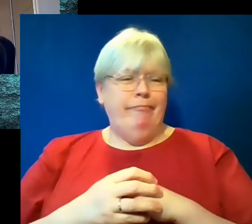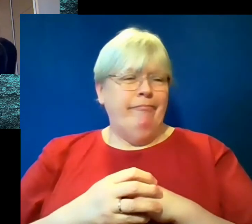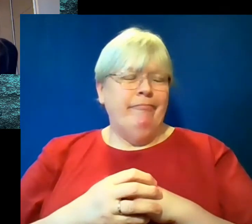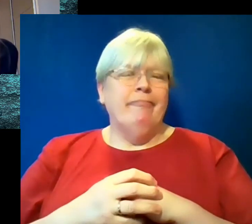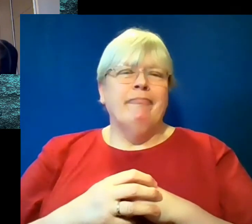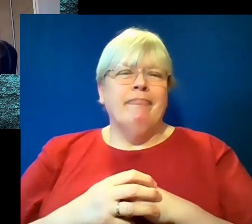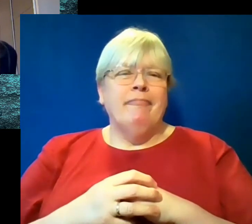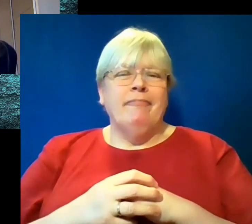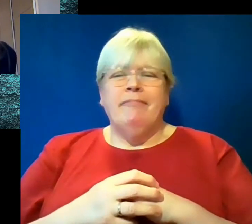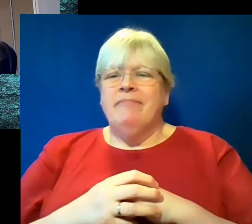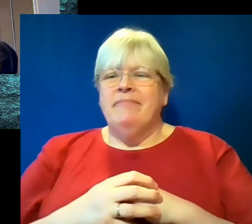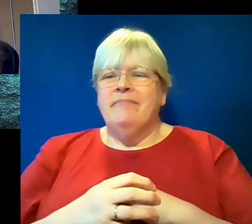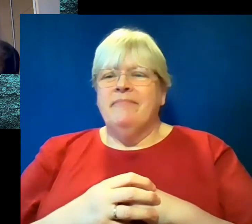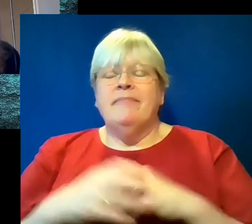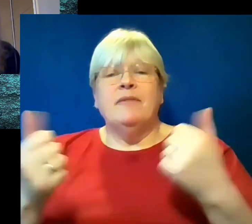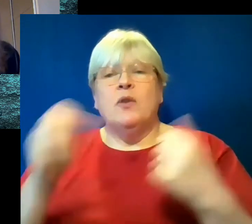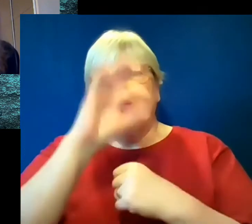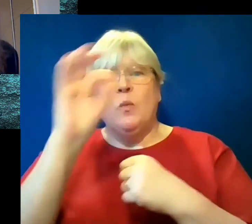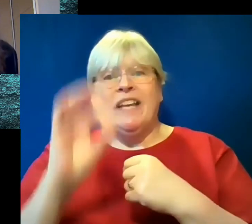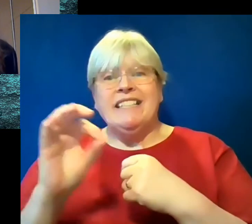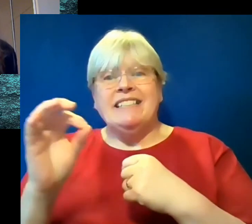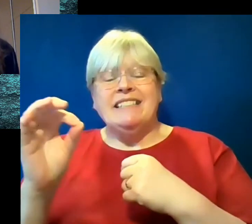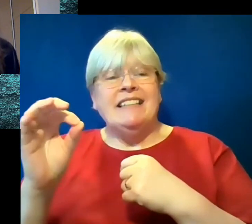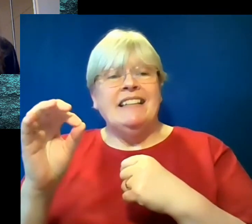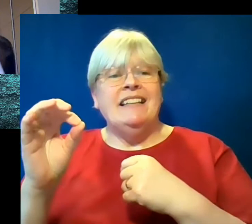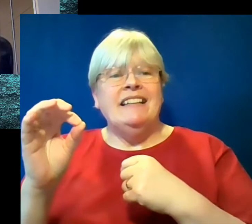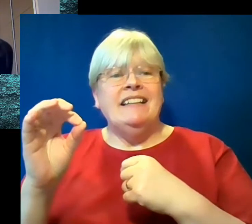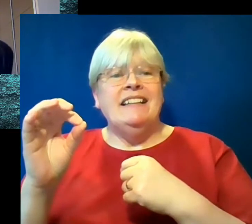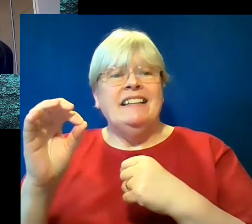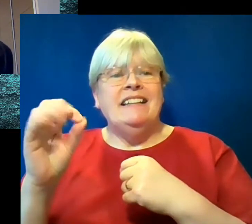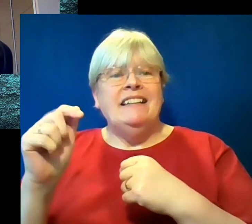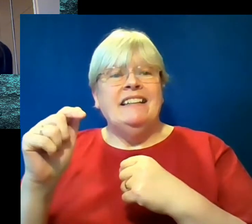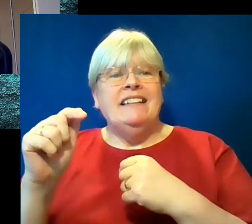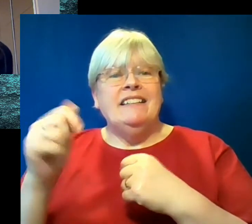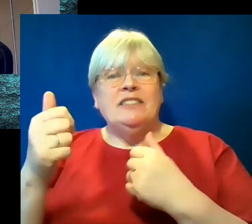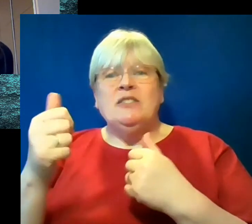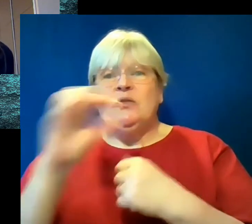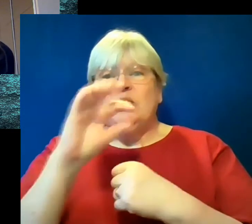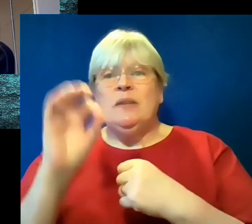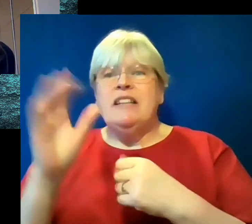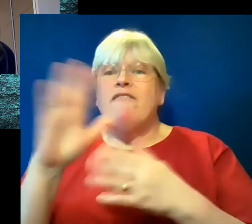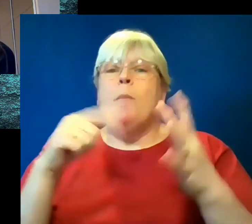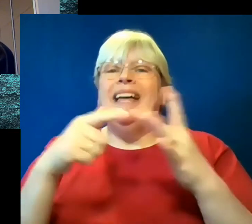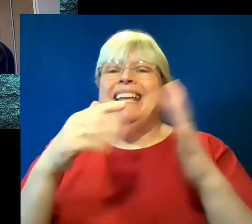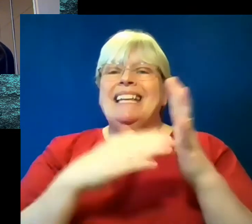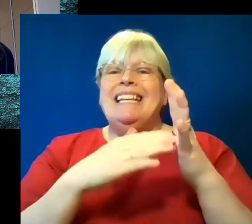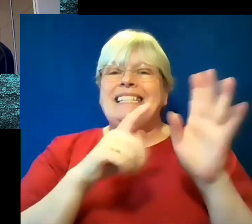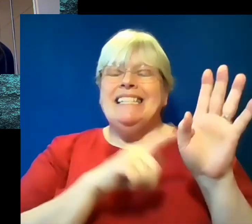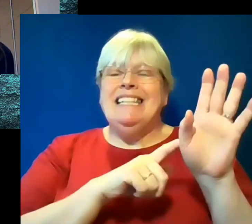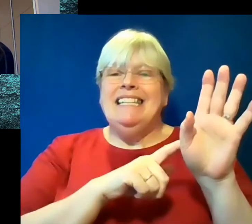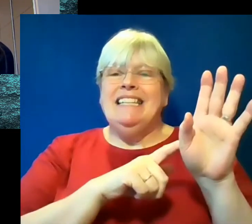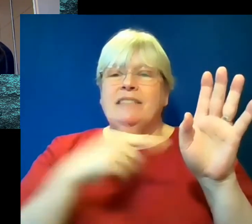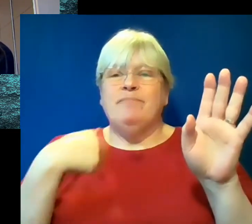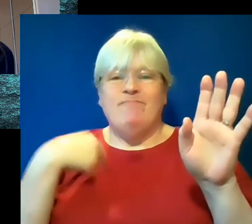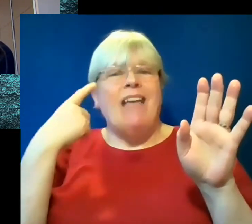There's a great question, actually, which is a very good question from Izzy, and it's one that I had in my mind as